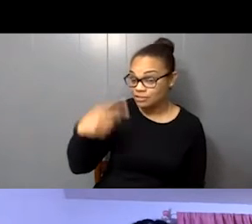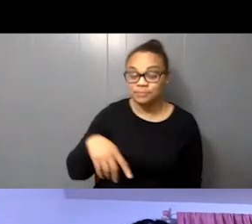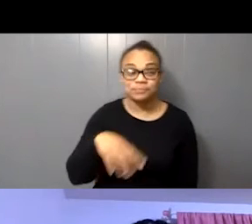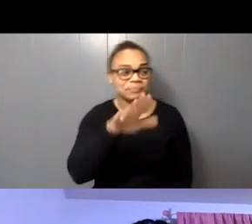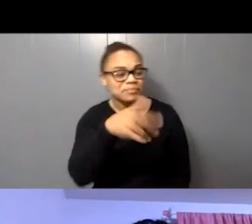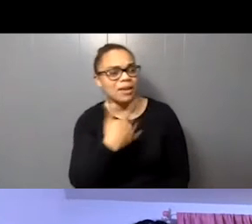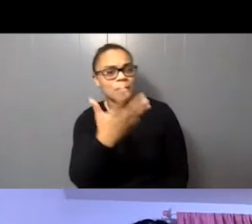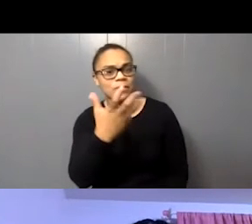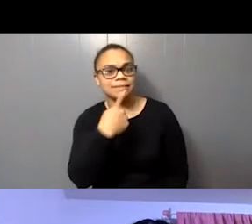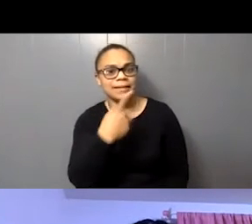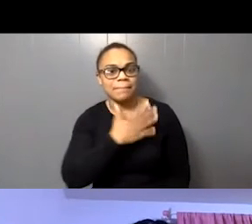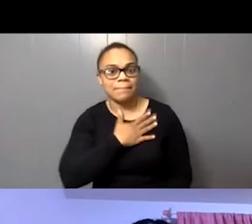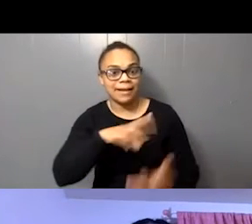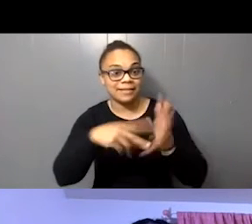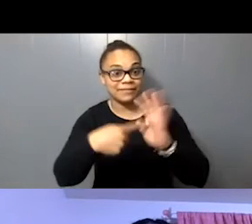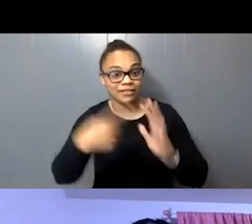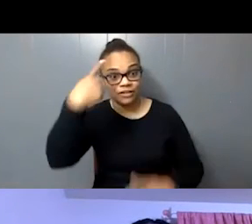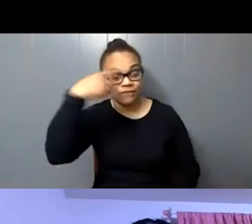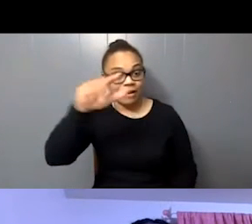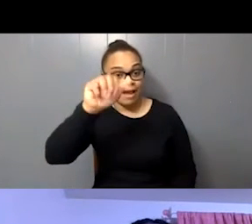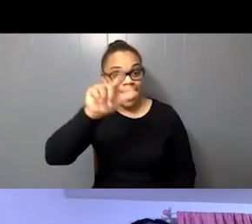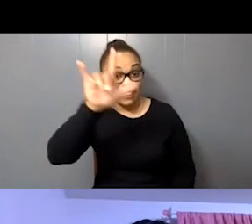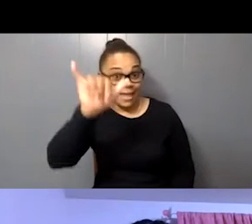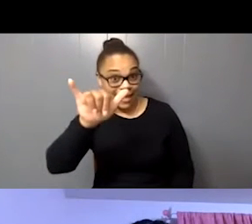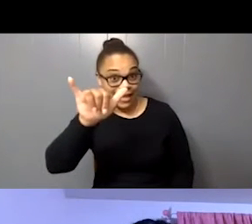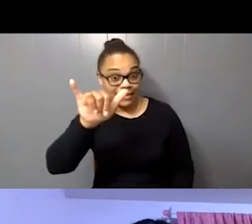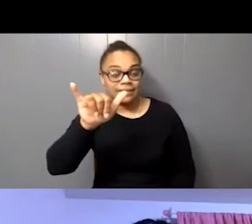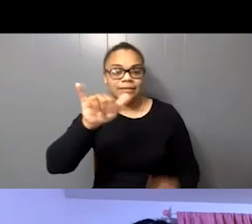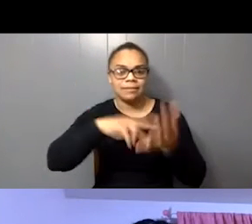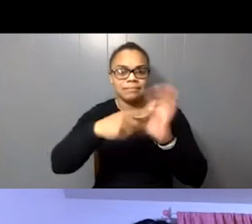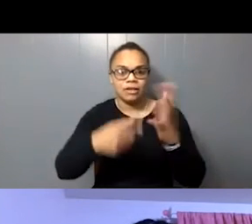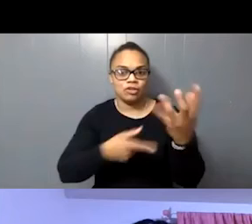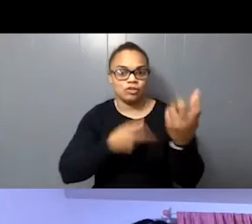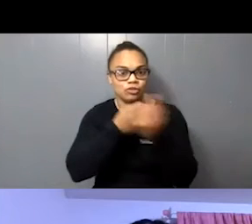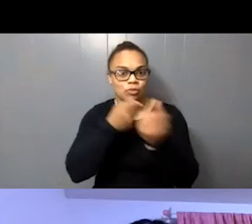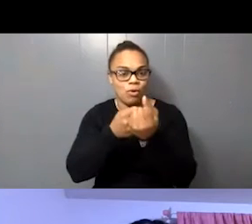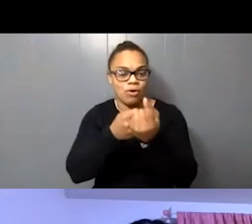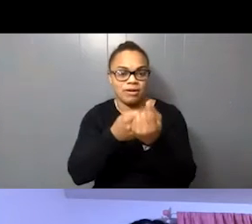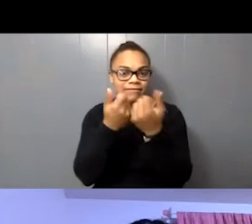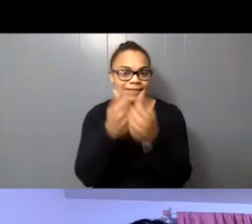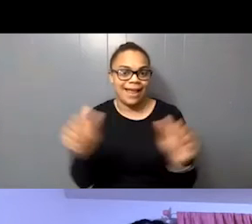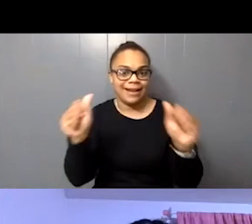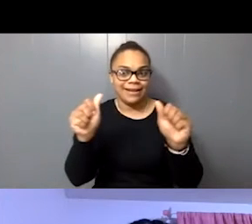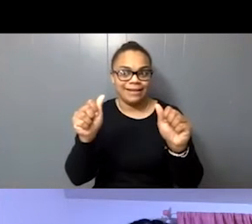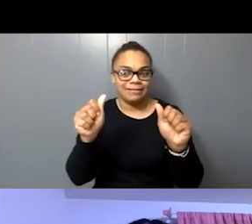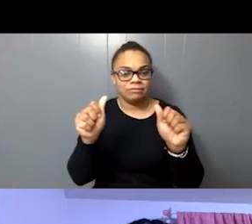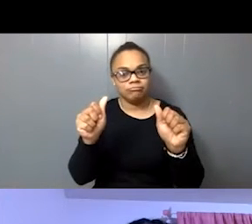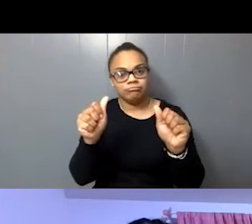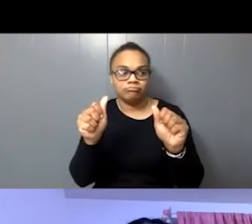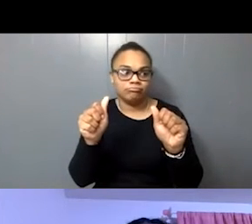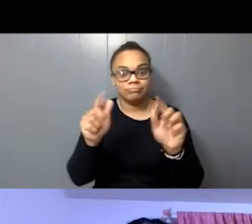definition of an ally is to be supportive of any different,